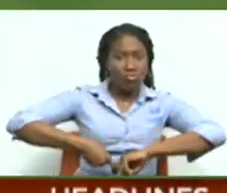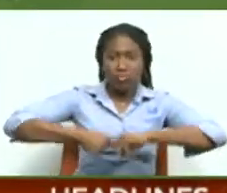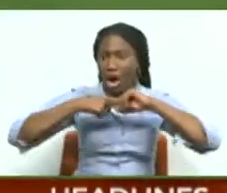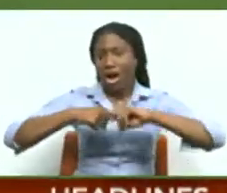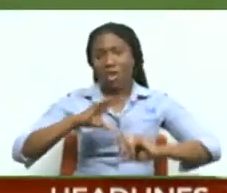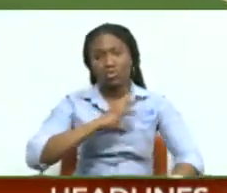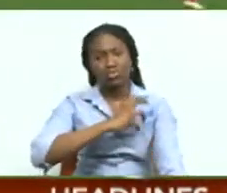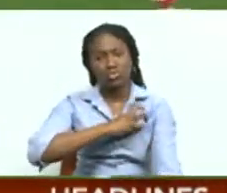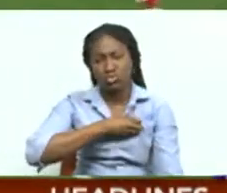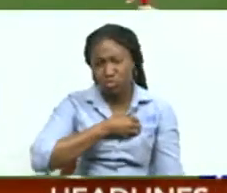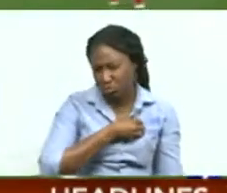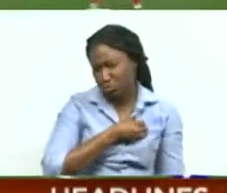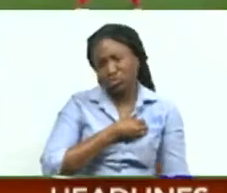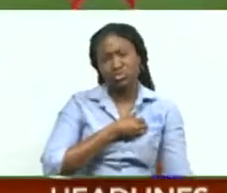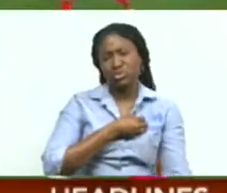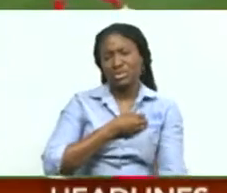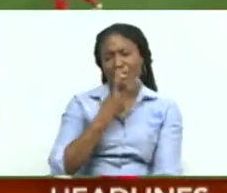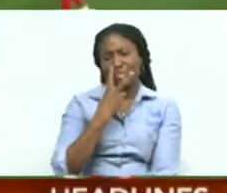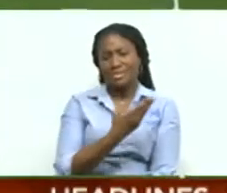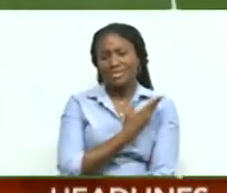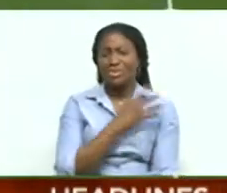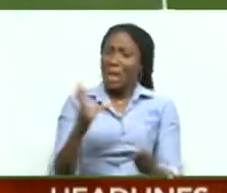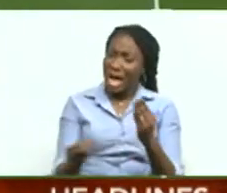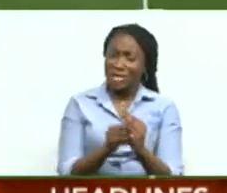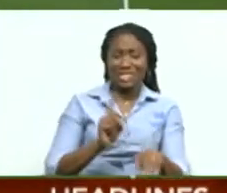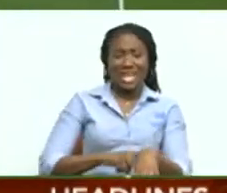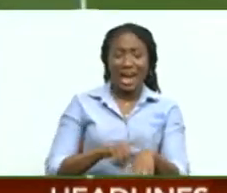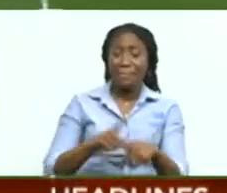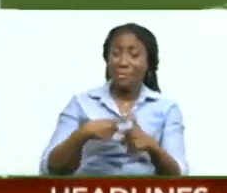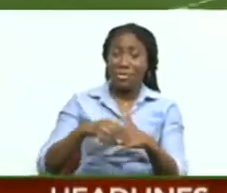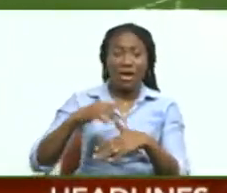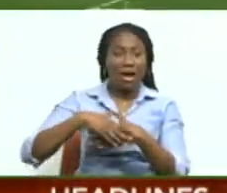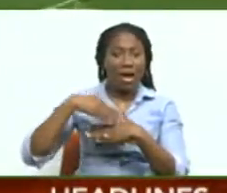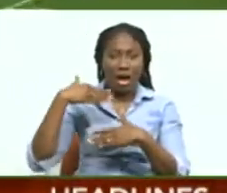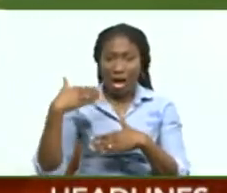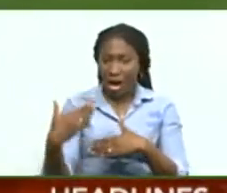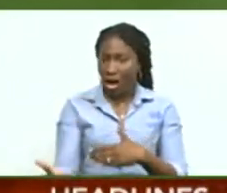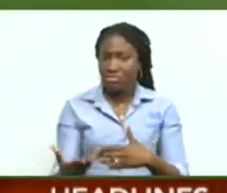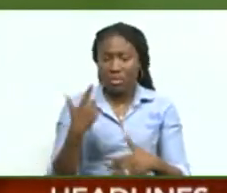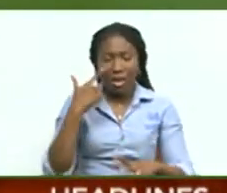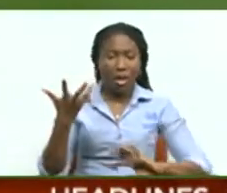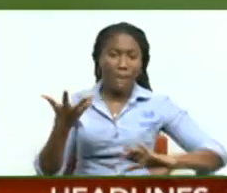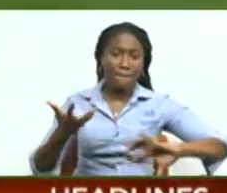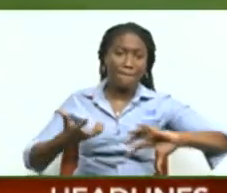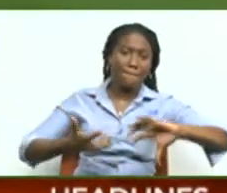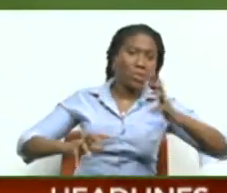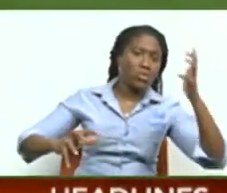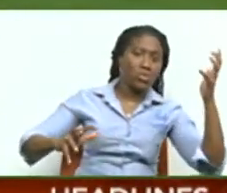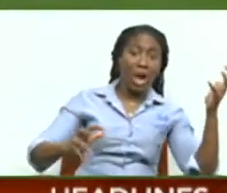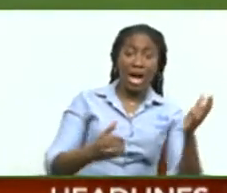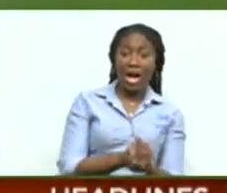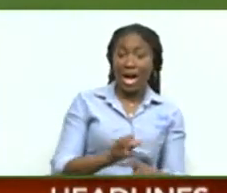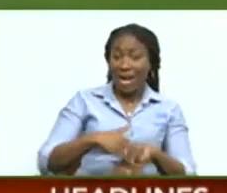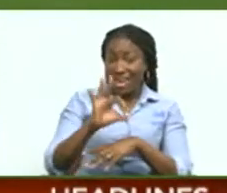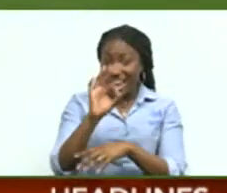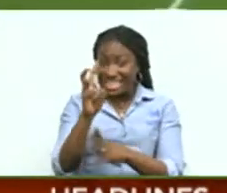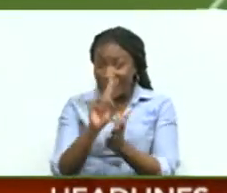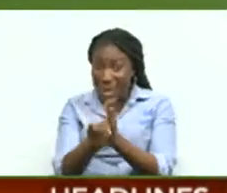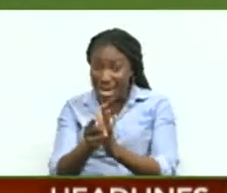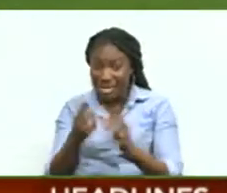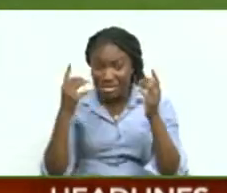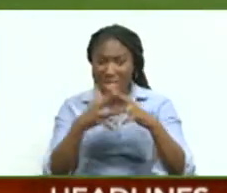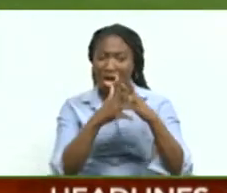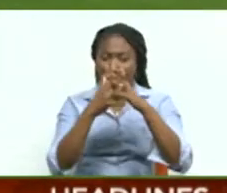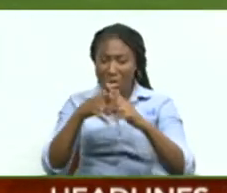own goal to send the match into extra time. From there, Haji Wright took over. A quick-fire brace in the 96th and